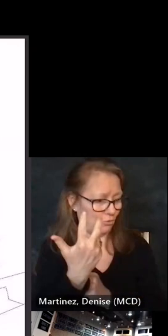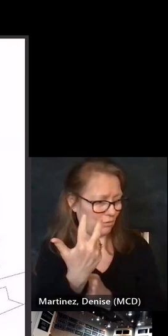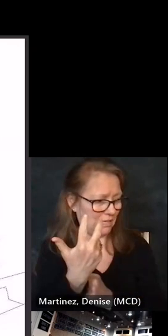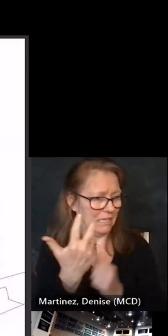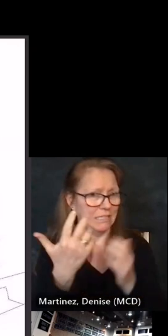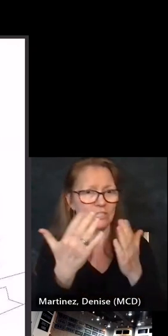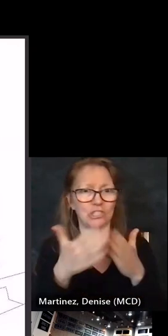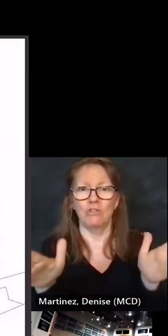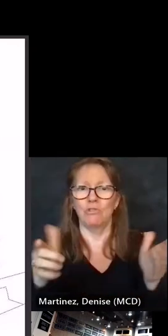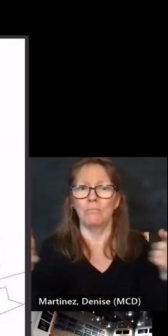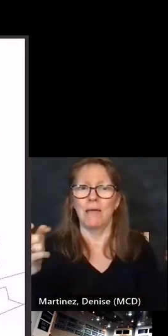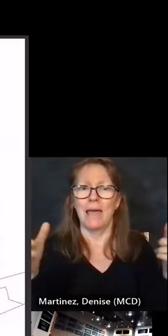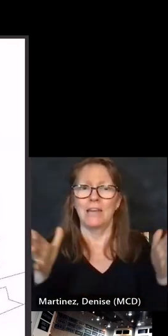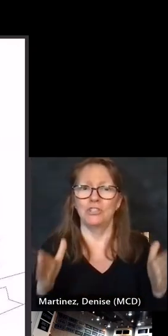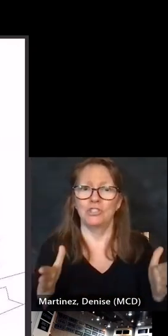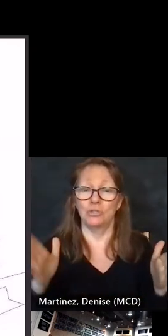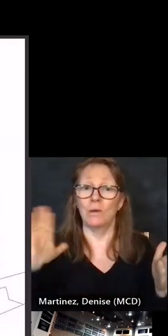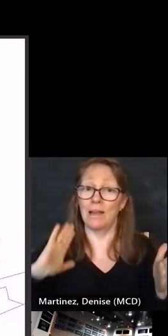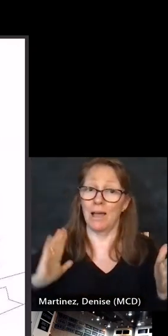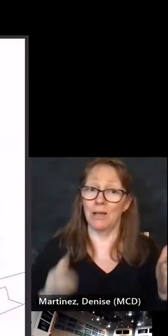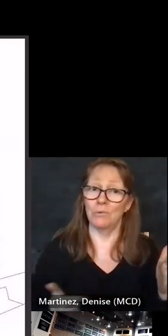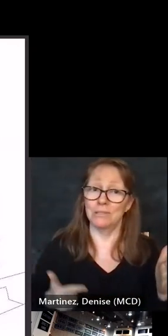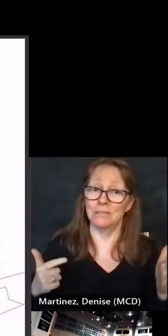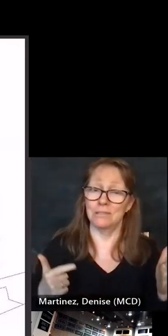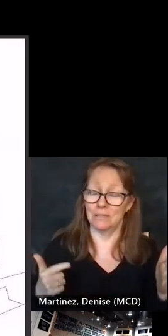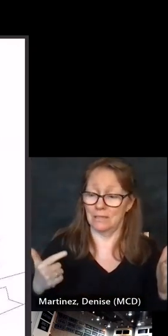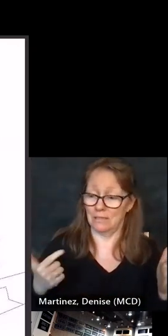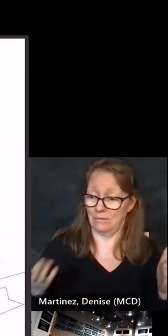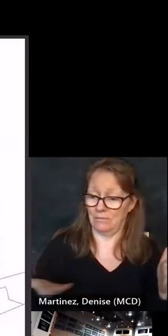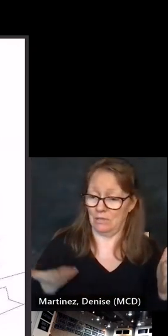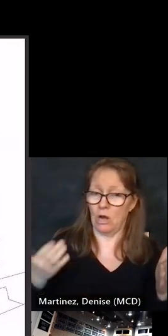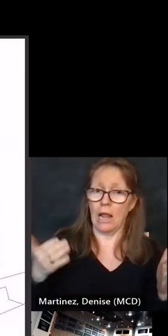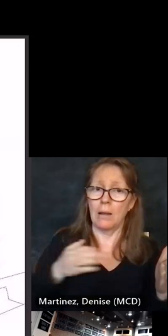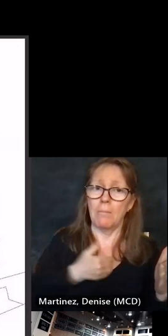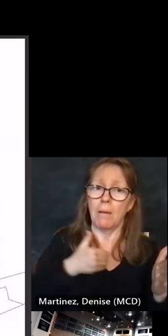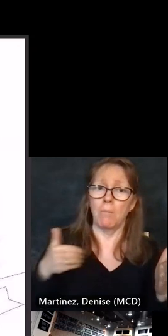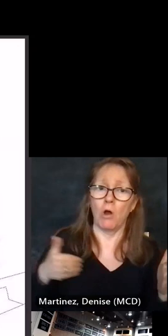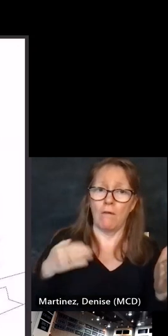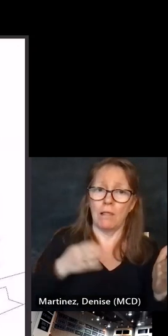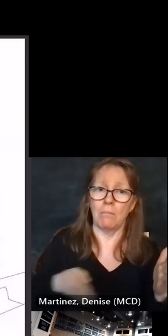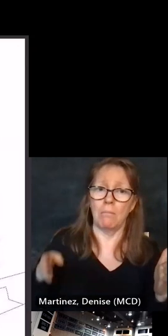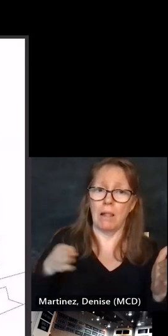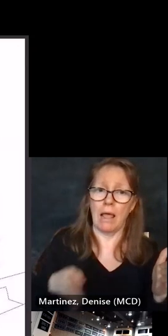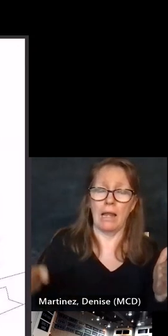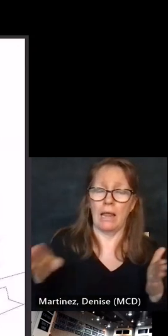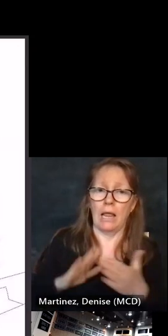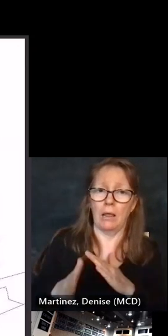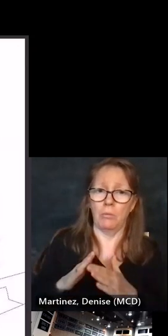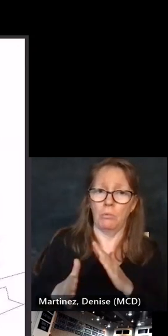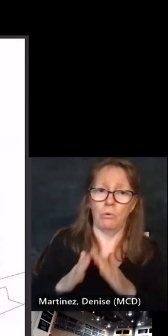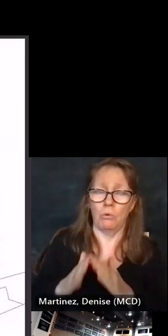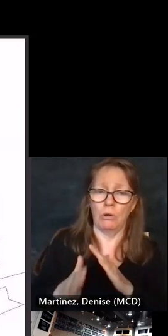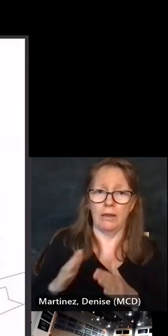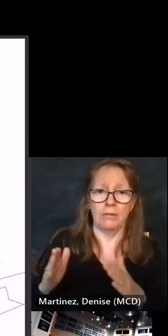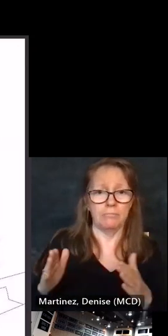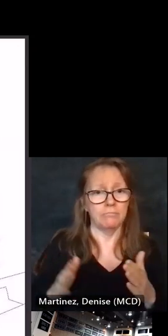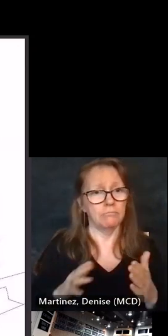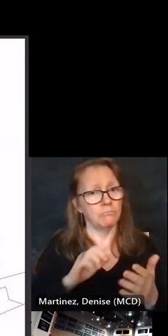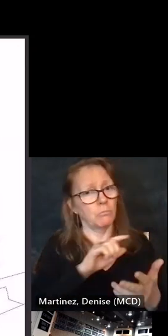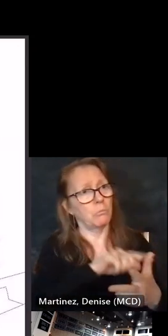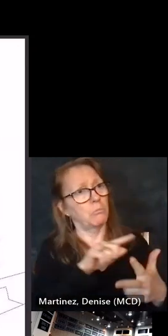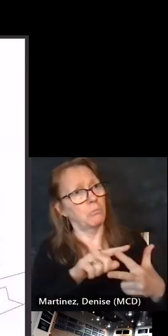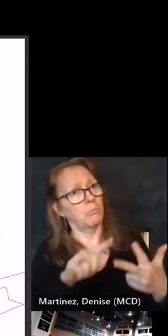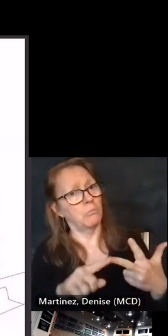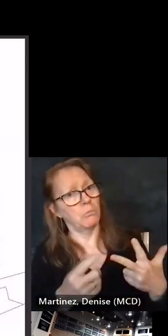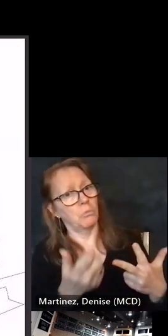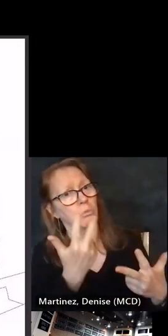managers of the T when I was a member of the Community Planning Committee for the Arborway North. And this community has